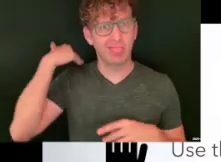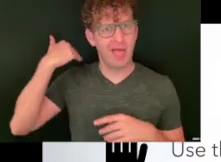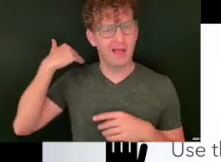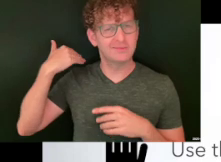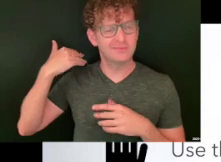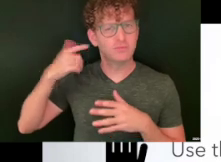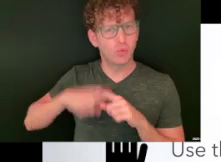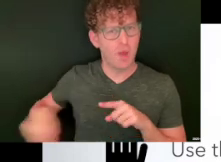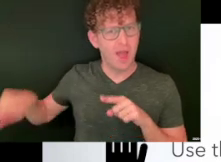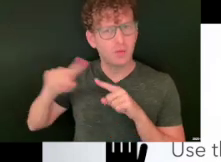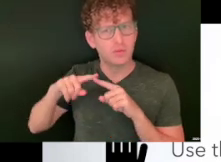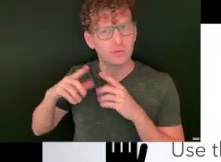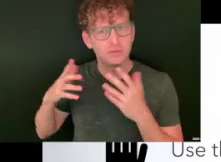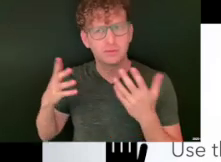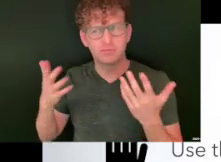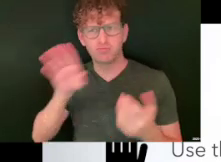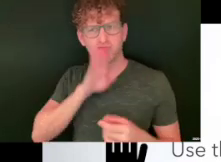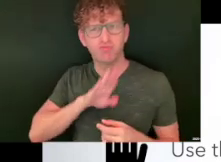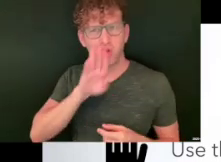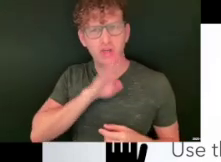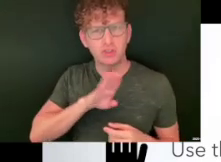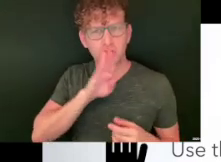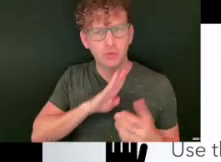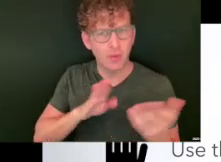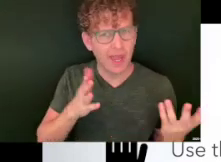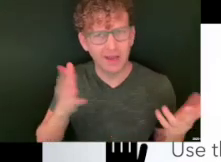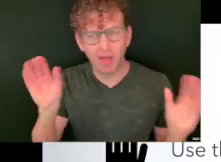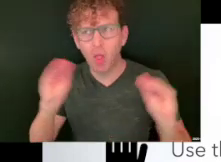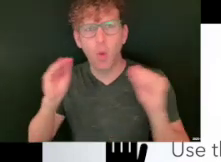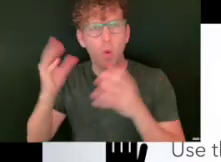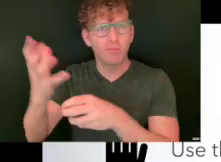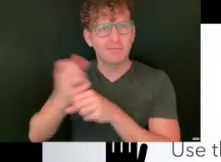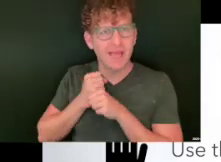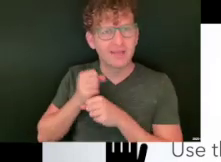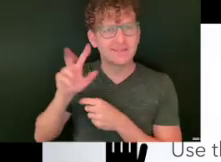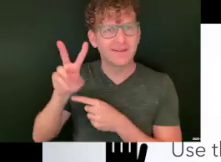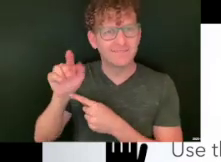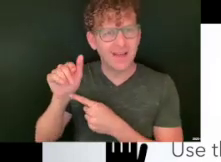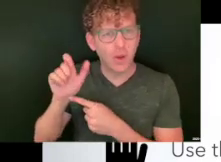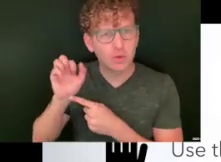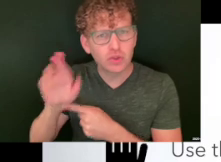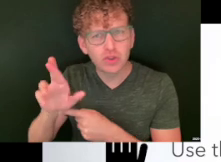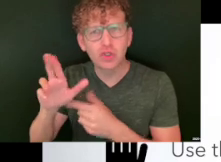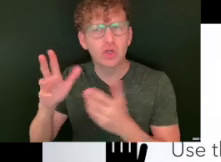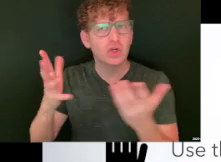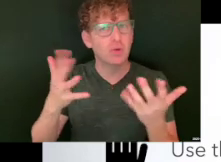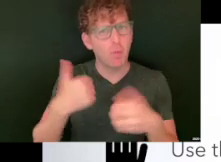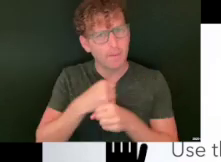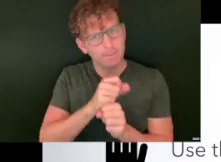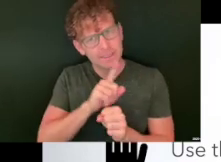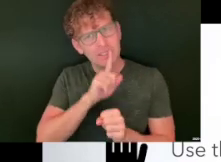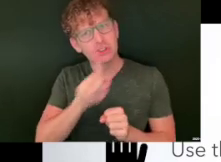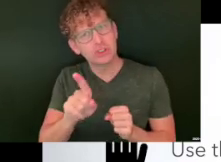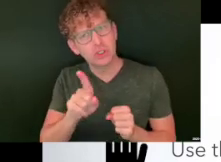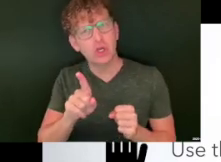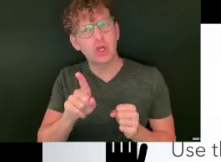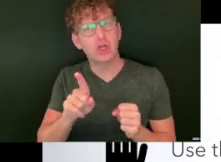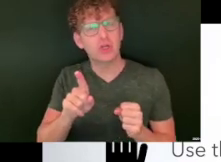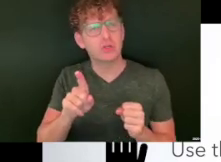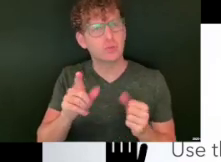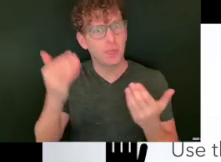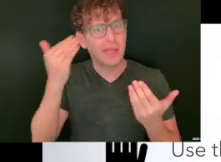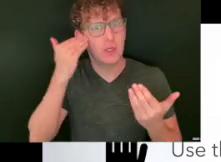about this program. So to have an extreme amount of people contacting them is definitely a concern for